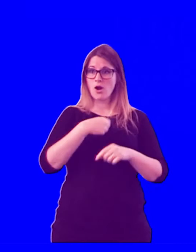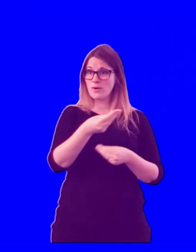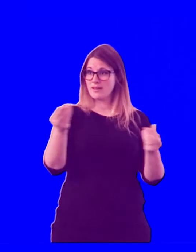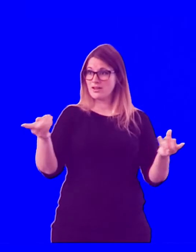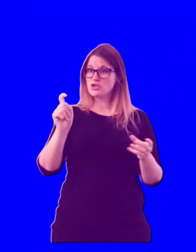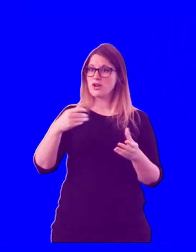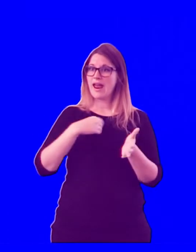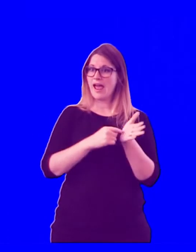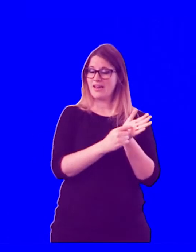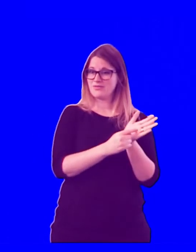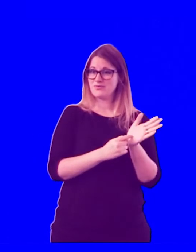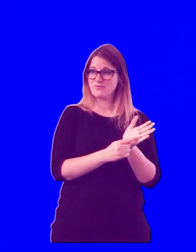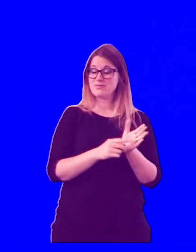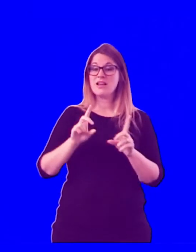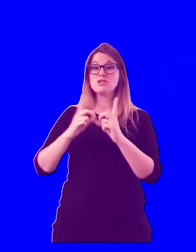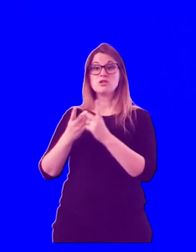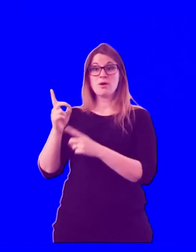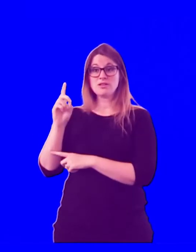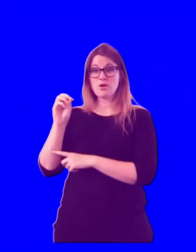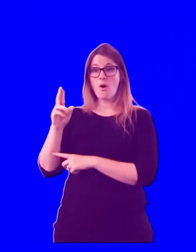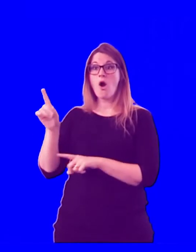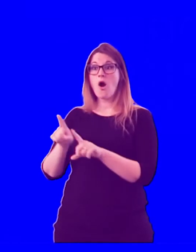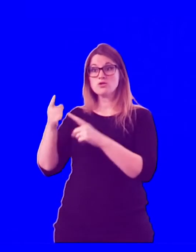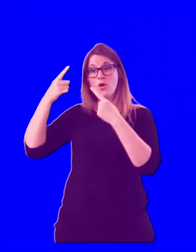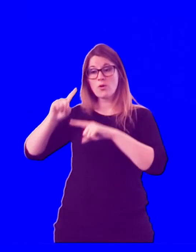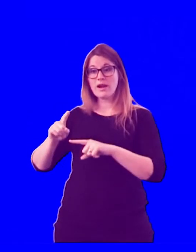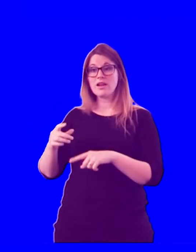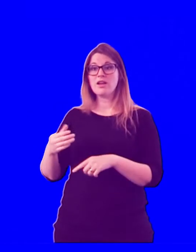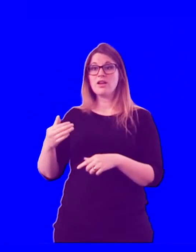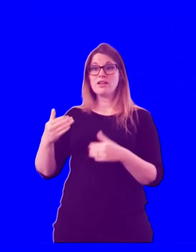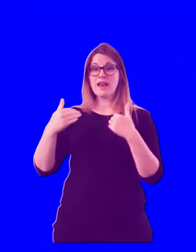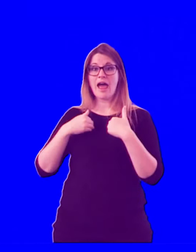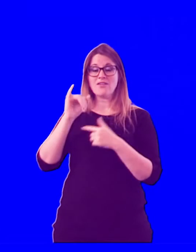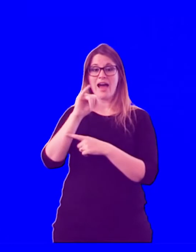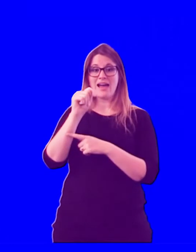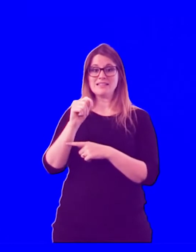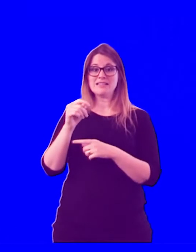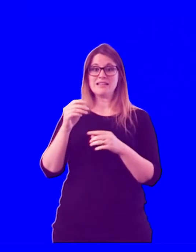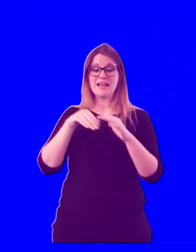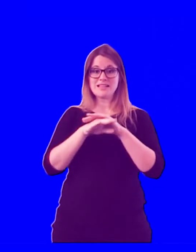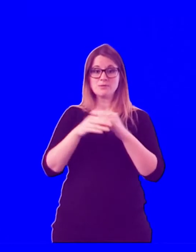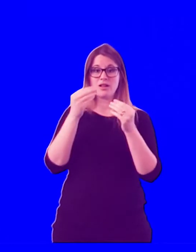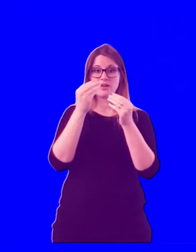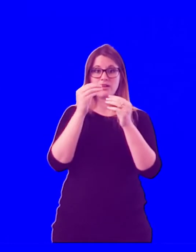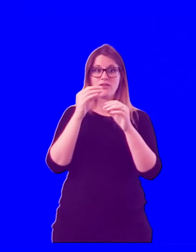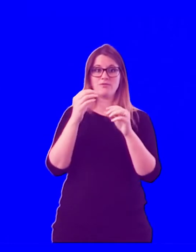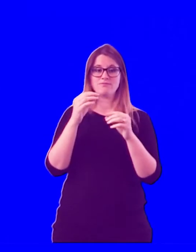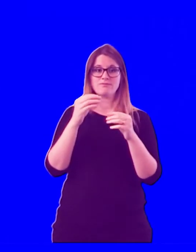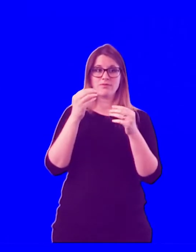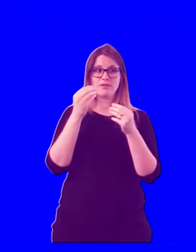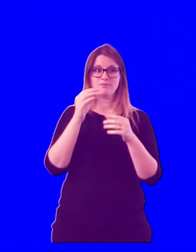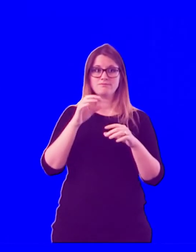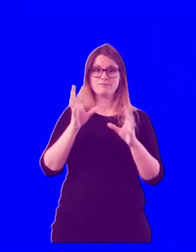all received. The department has also agreed to continually host an IT accessibility forum. This is going to be similar to the